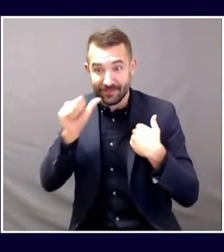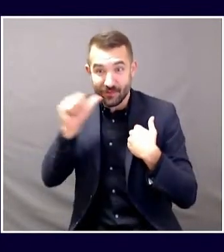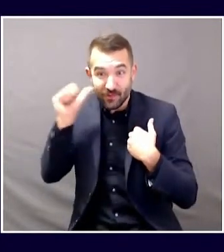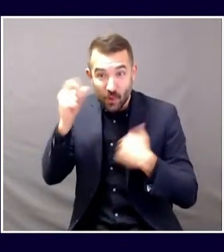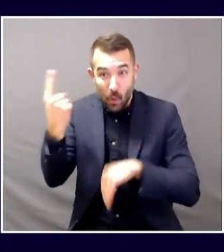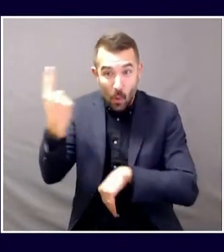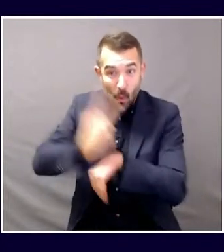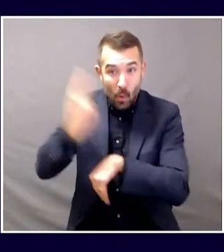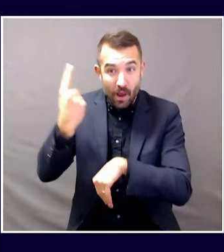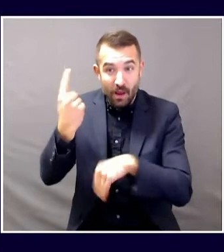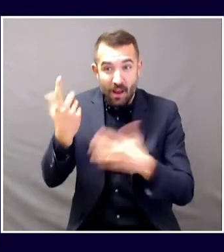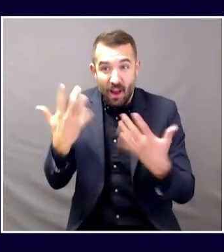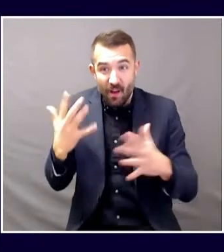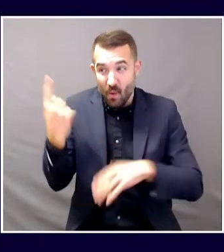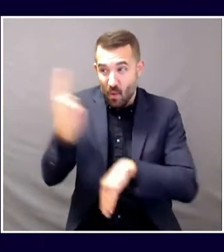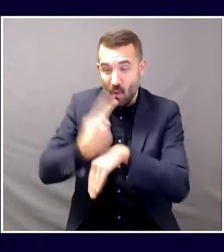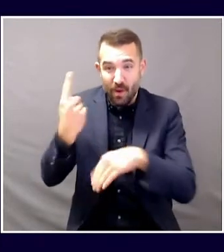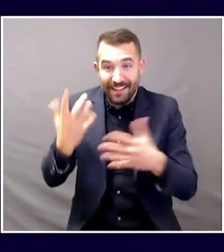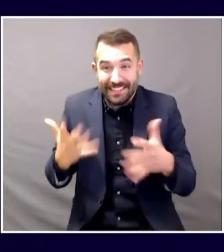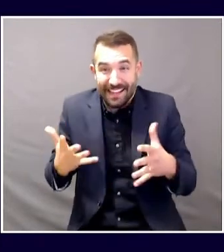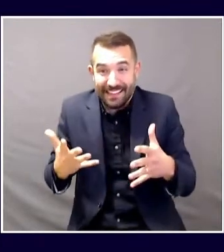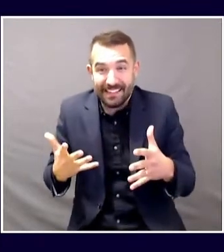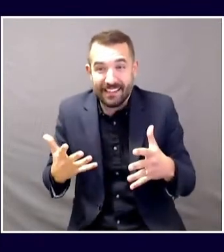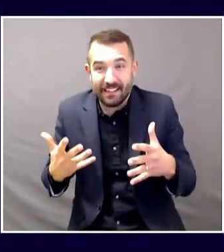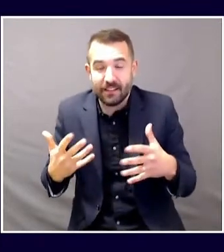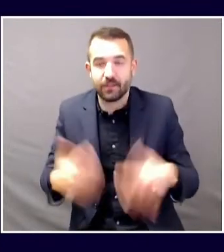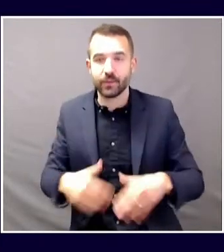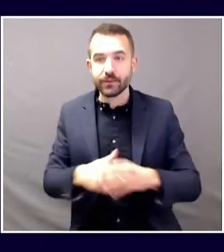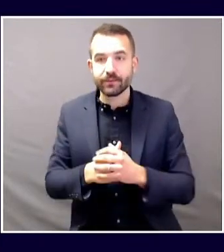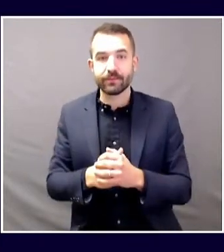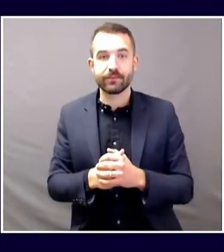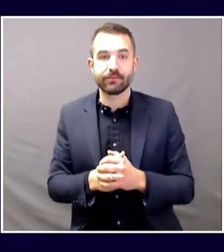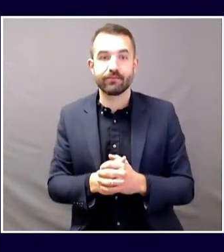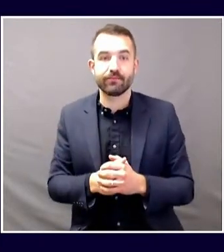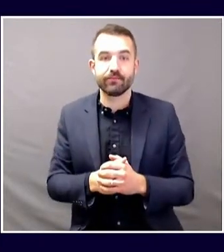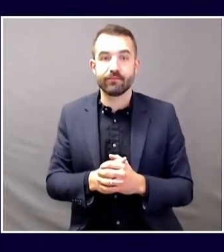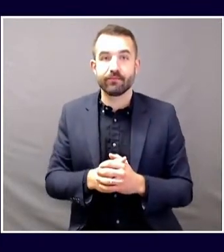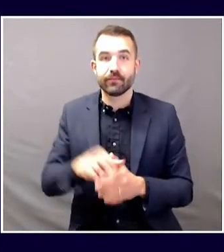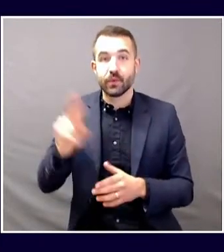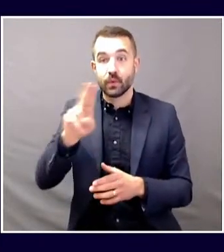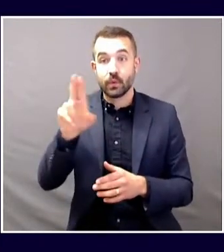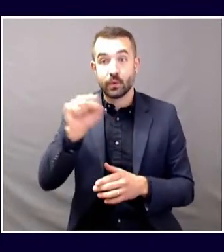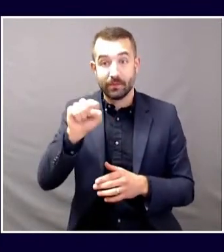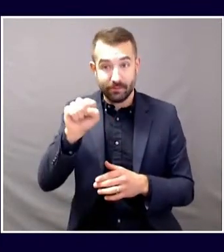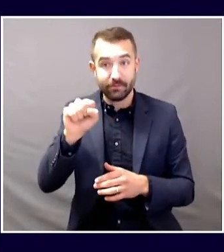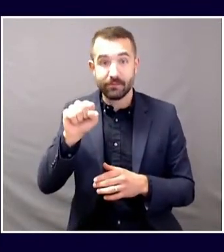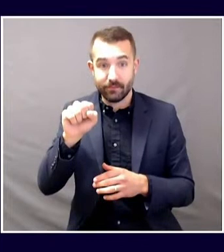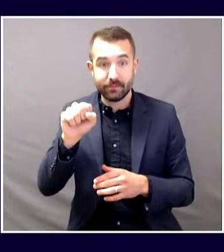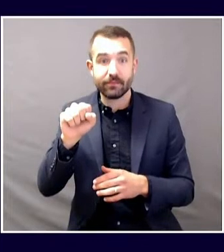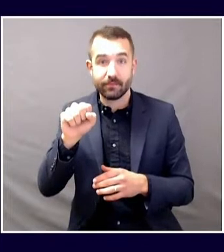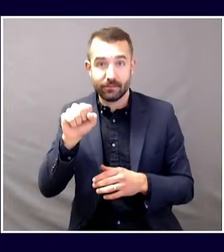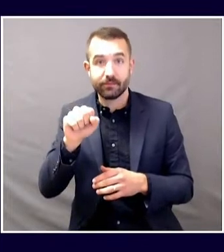alone. And their deaths came on a day when the United States itself logged